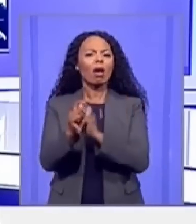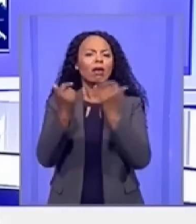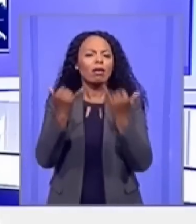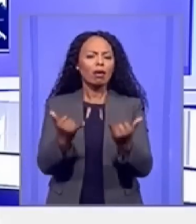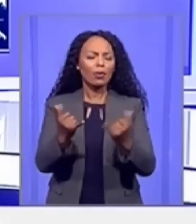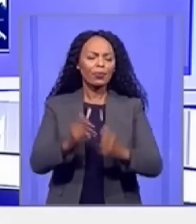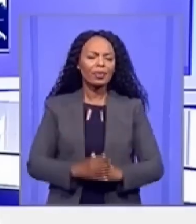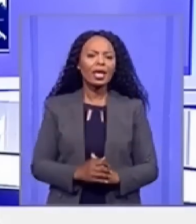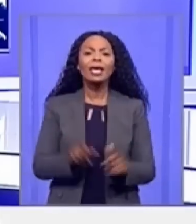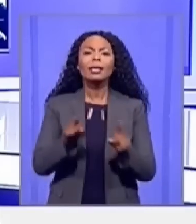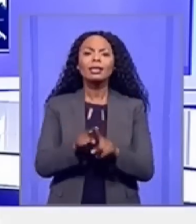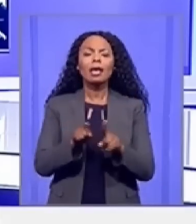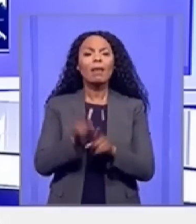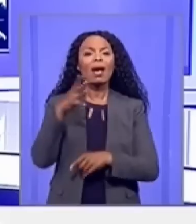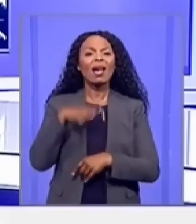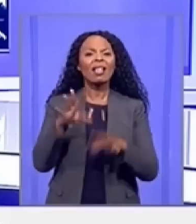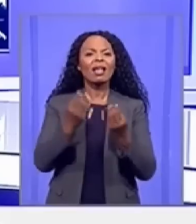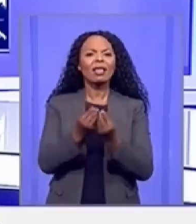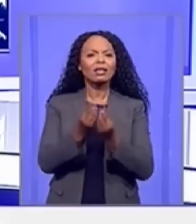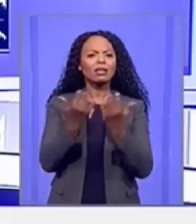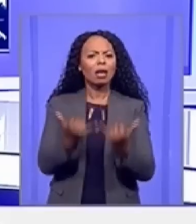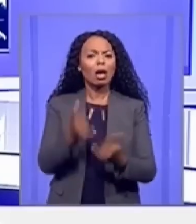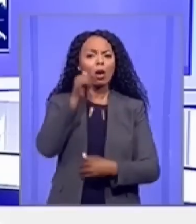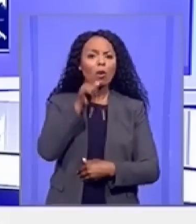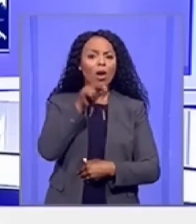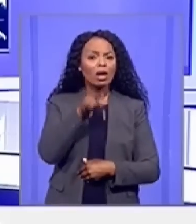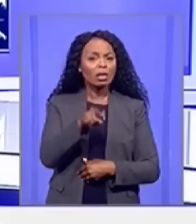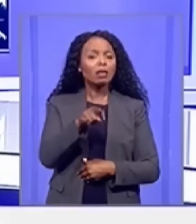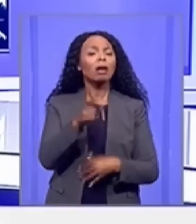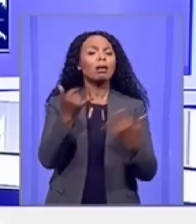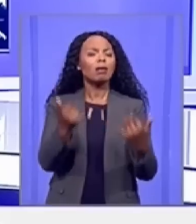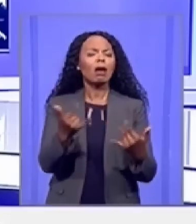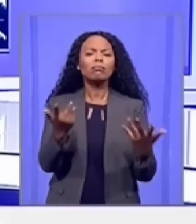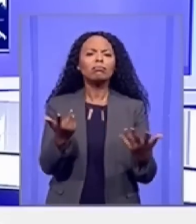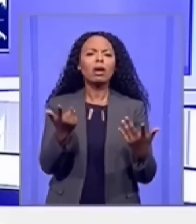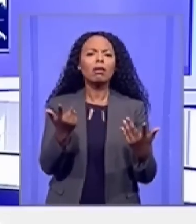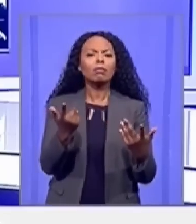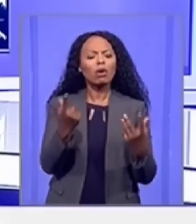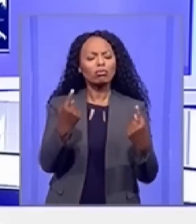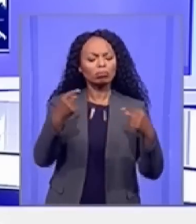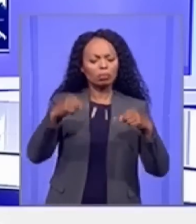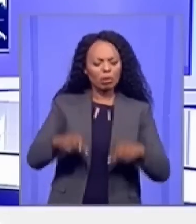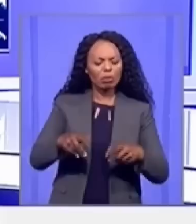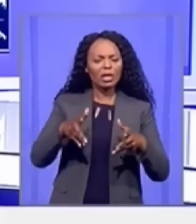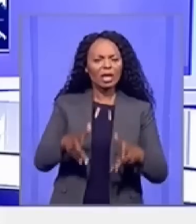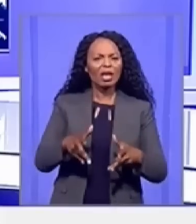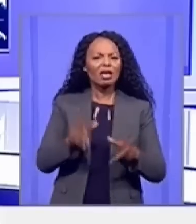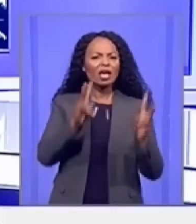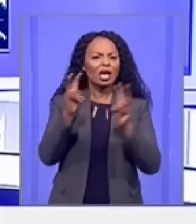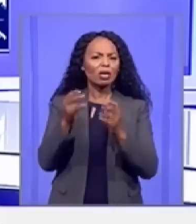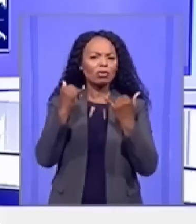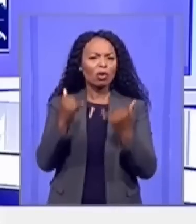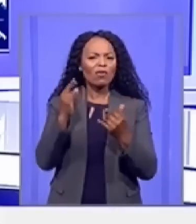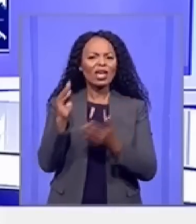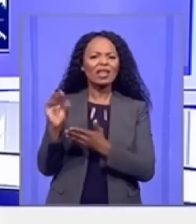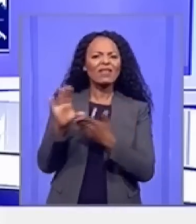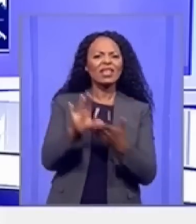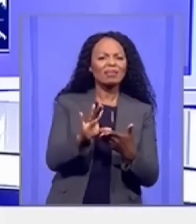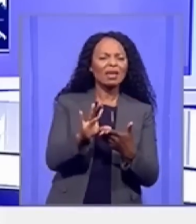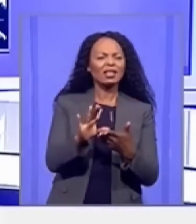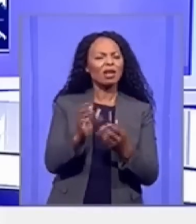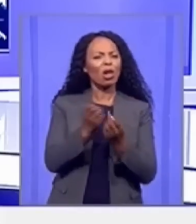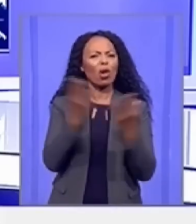ditaba ya hore na ha re tsetela mona re tla fumana eng o ka senyesemane ho thweng ke return on investment dintho